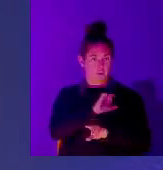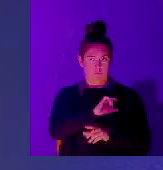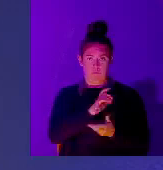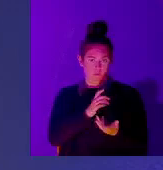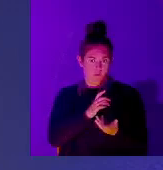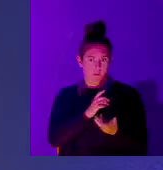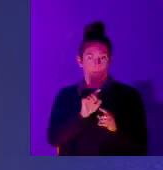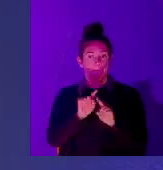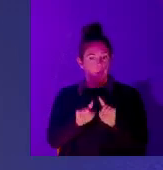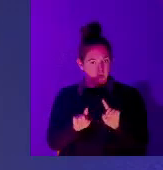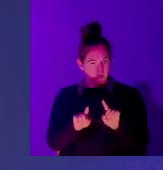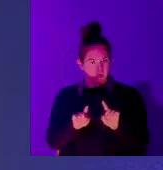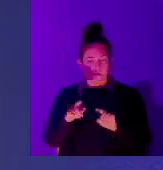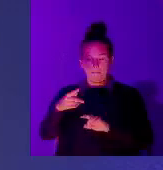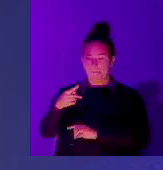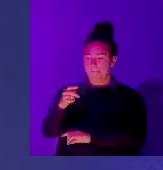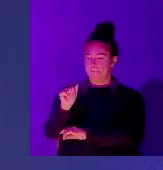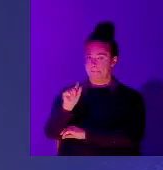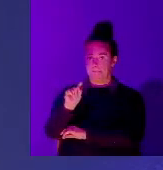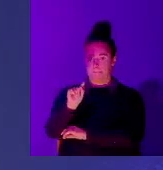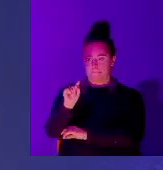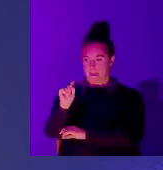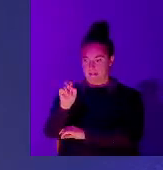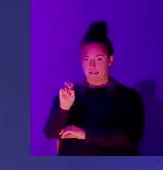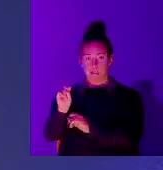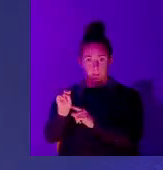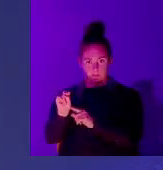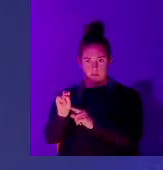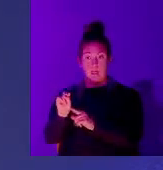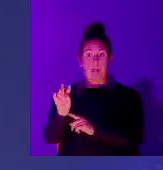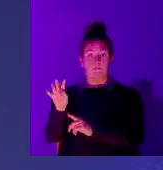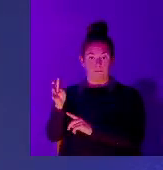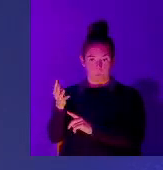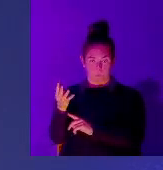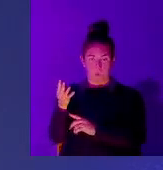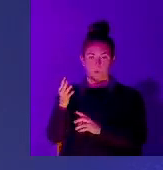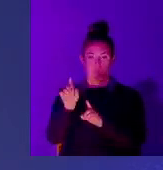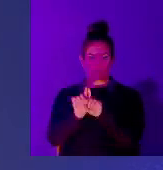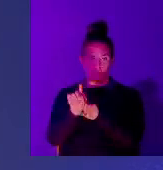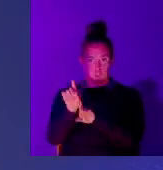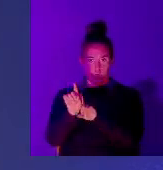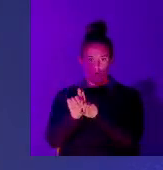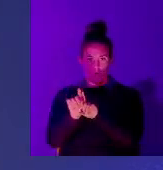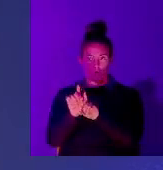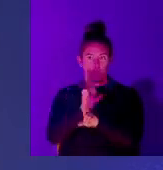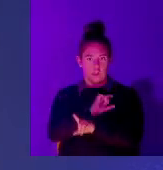Patton, who was a four-star general, was subordinate to